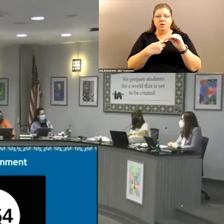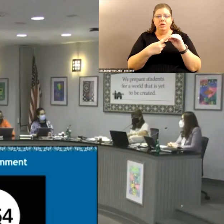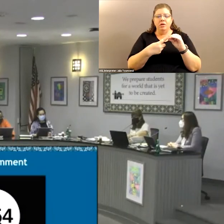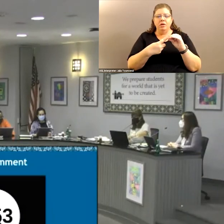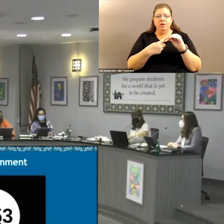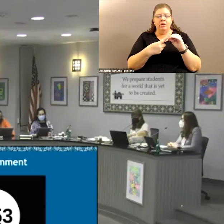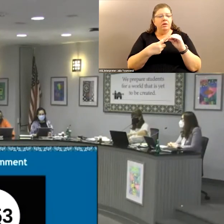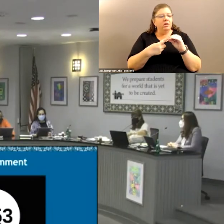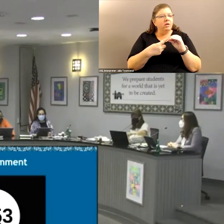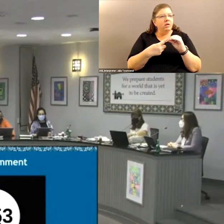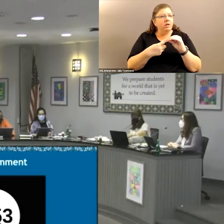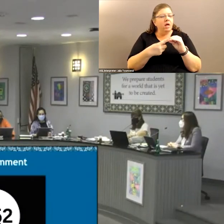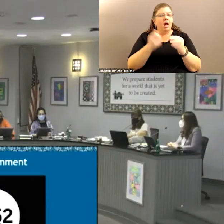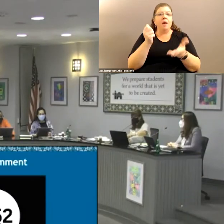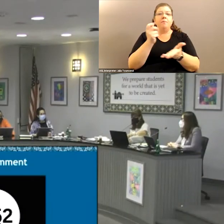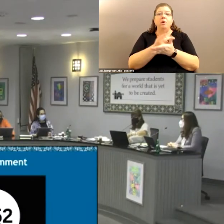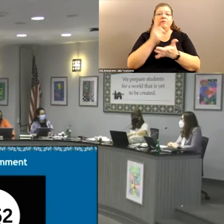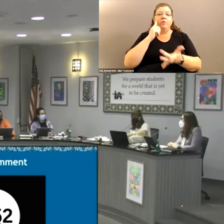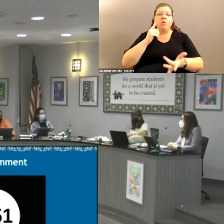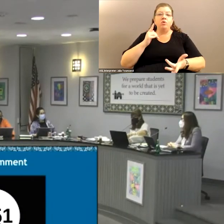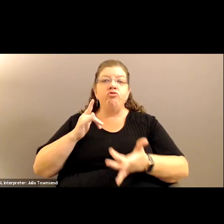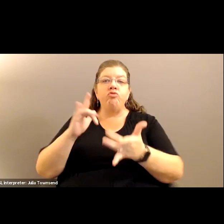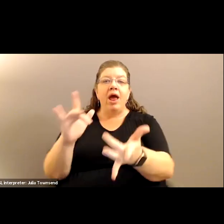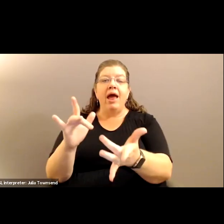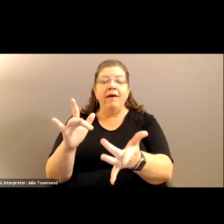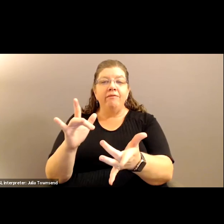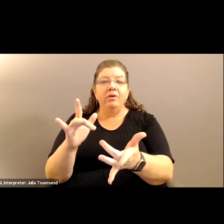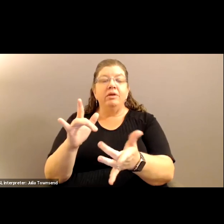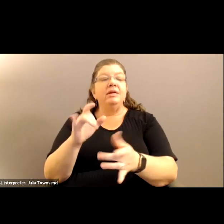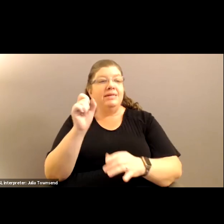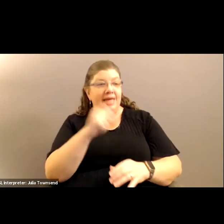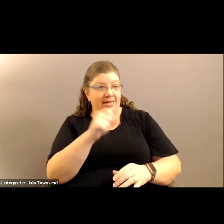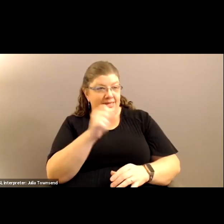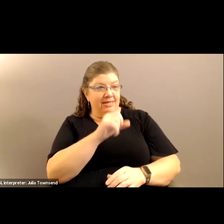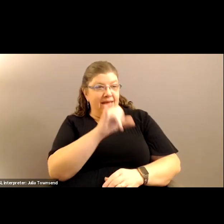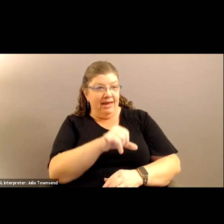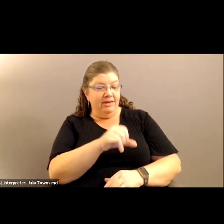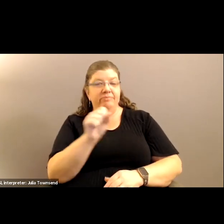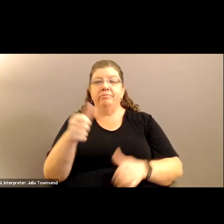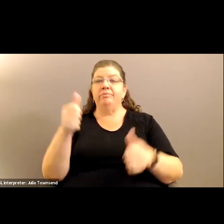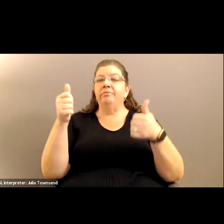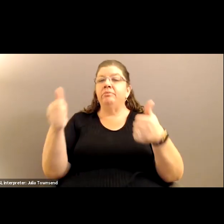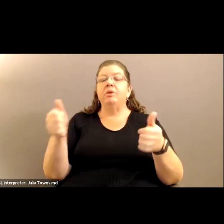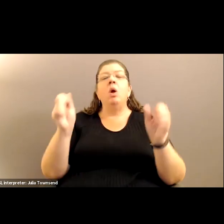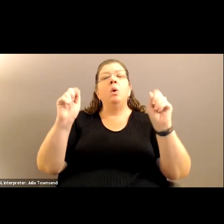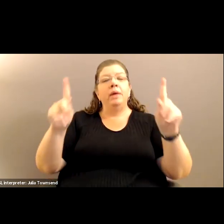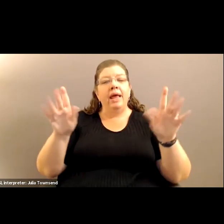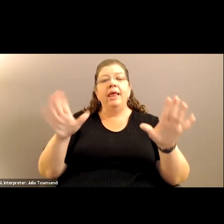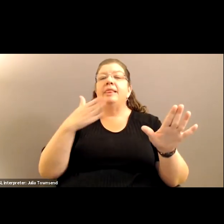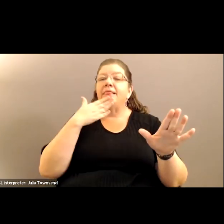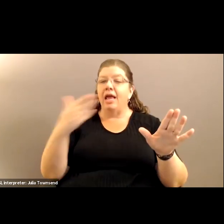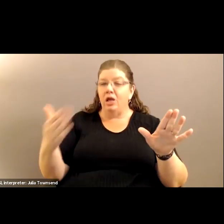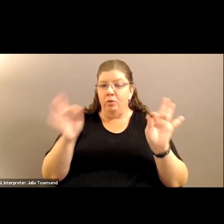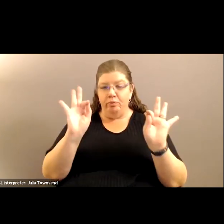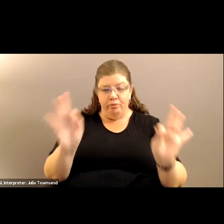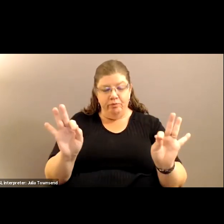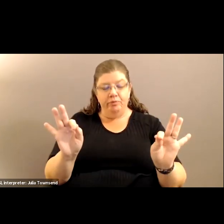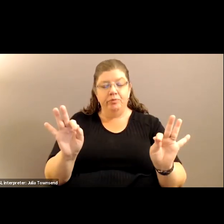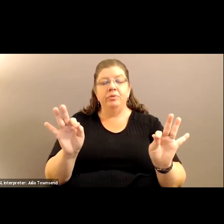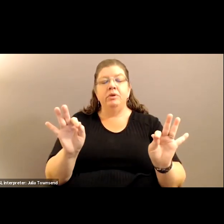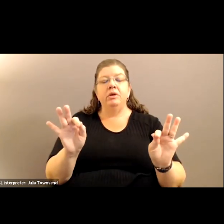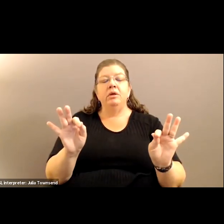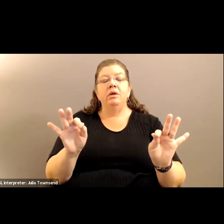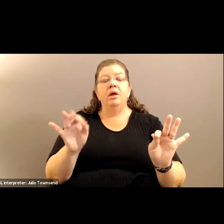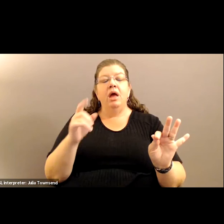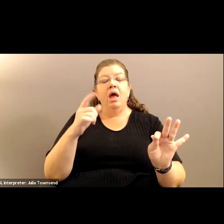approval to travel to the um state yes okay so thank you yeah so i were 14